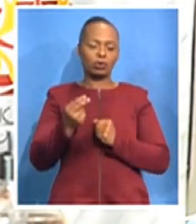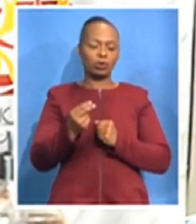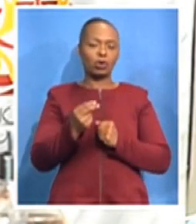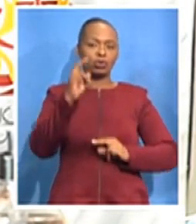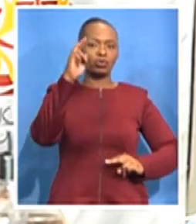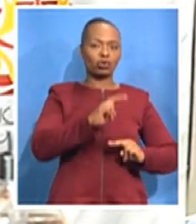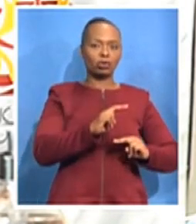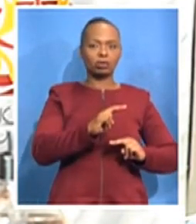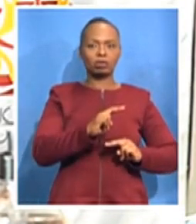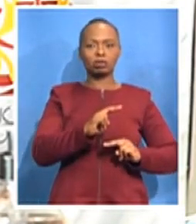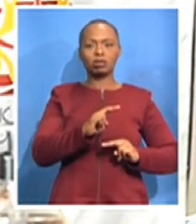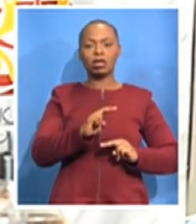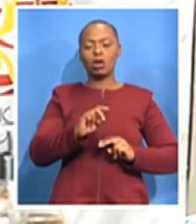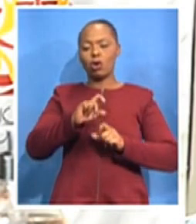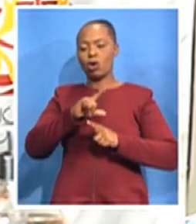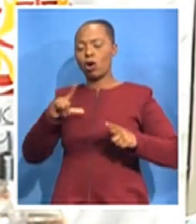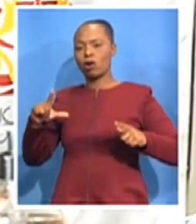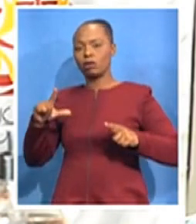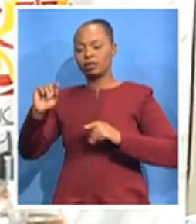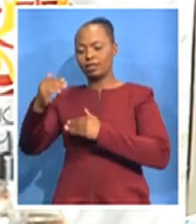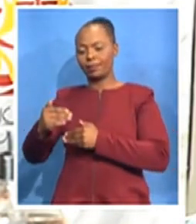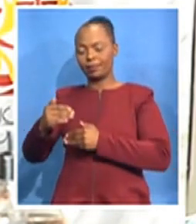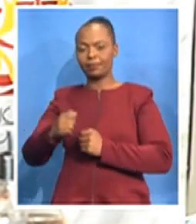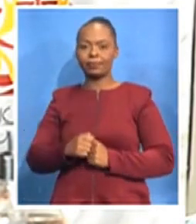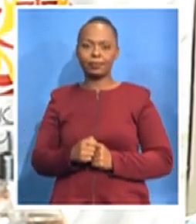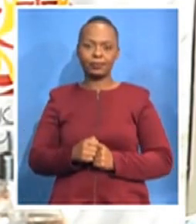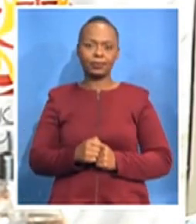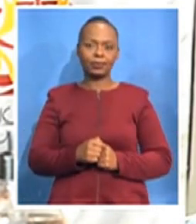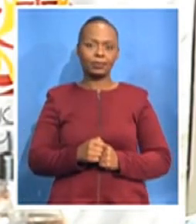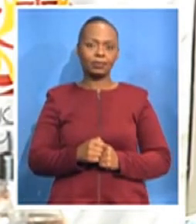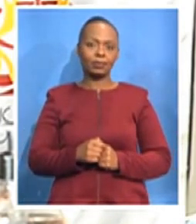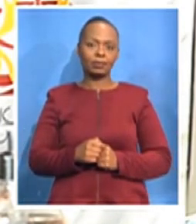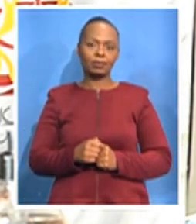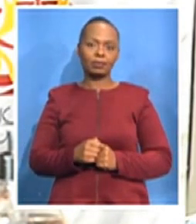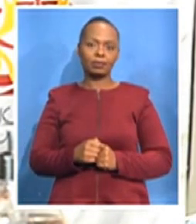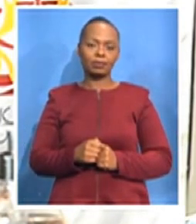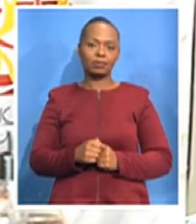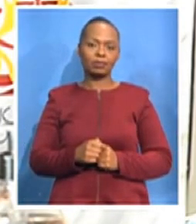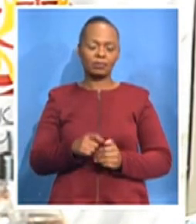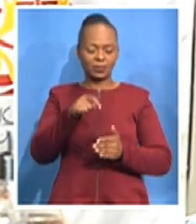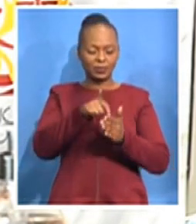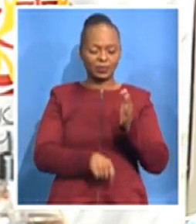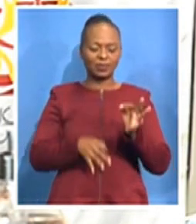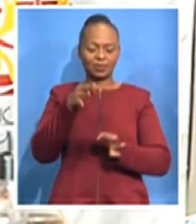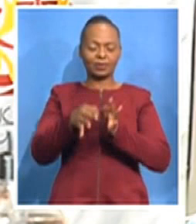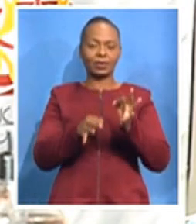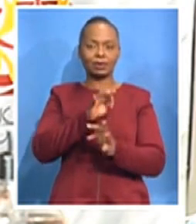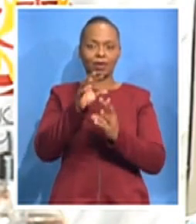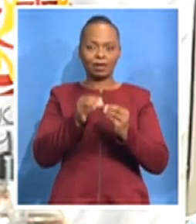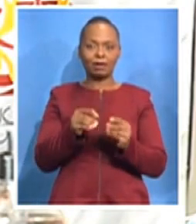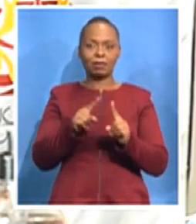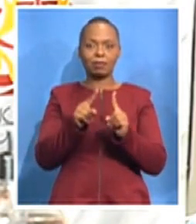I shall at this stage not go into detail of each and every. Suffice to say, they seek to remedy the challenges